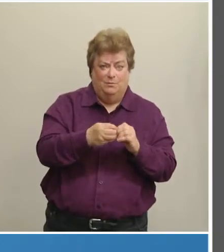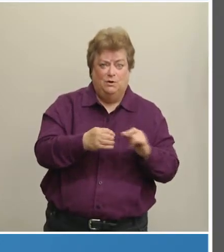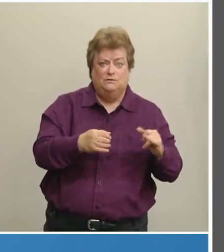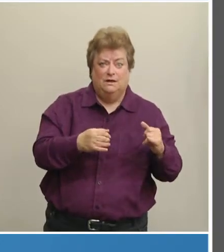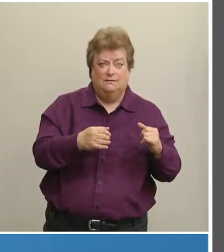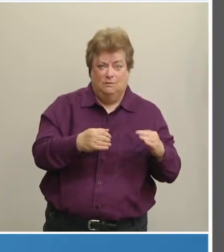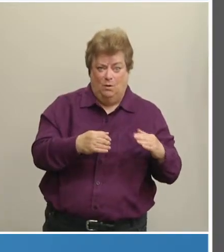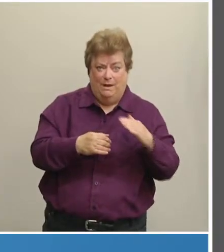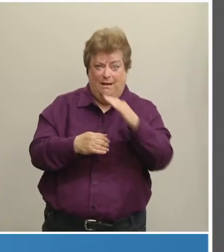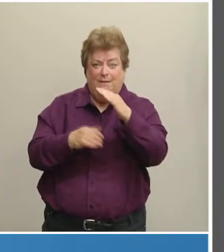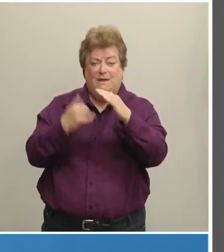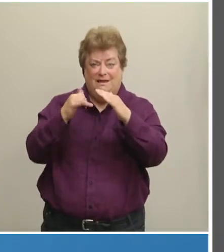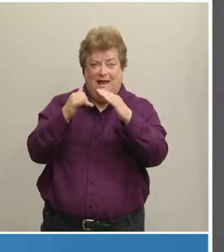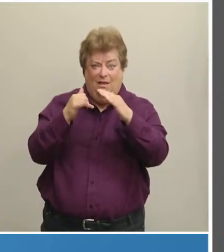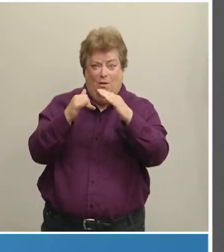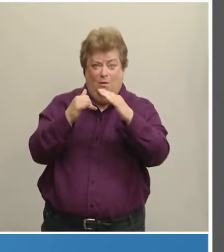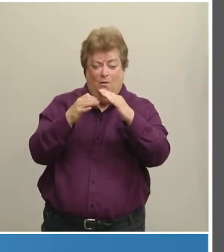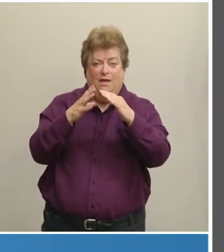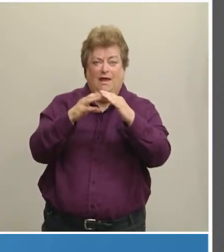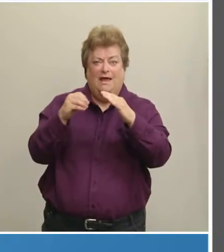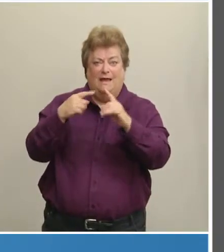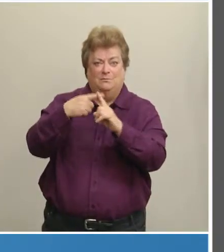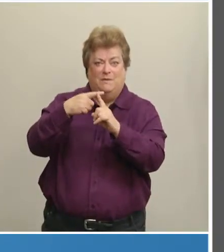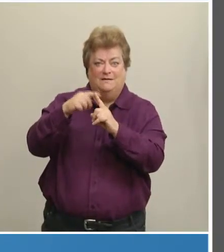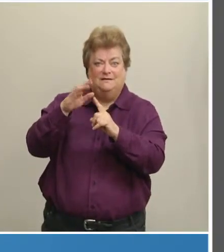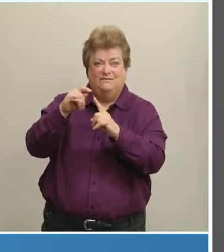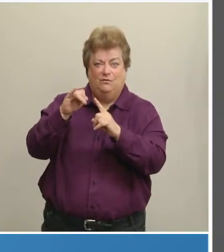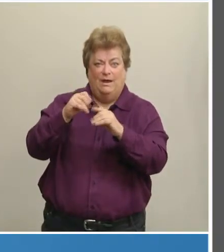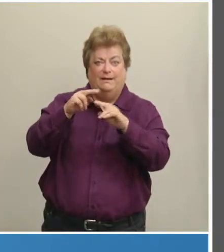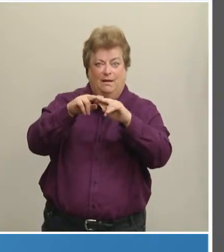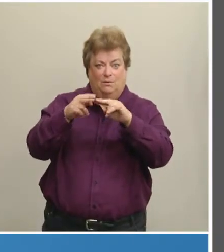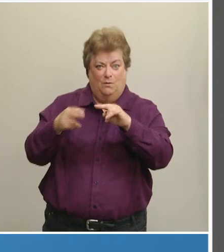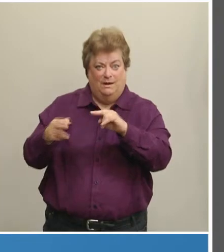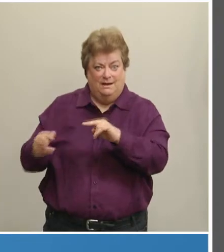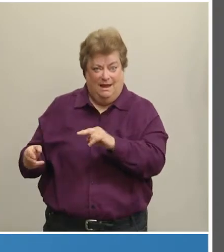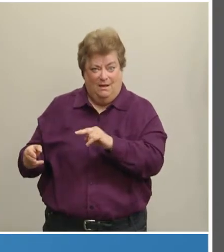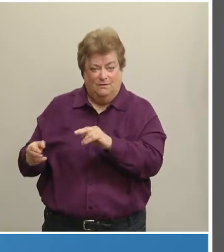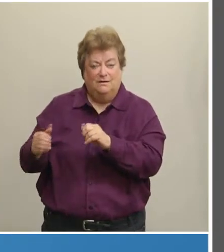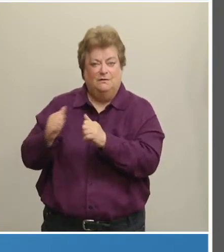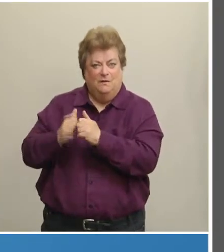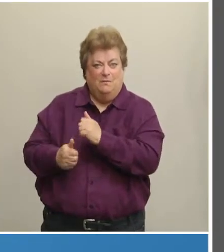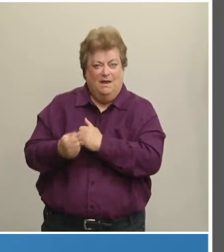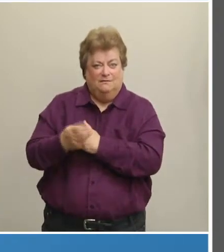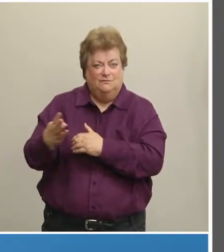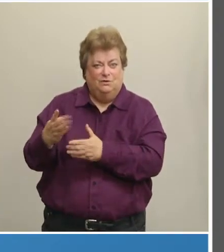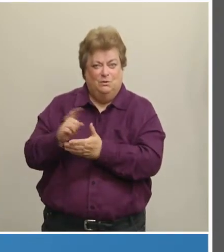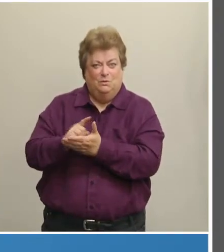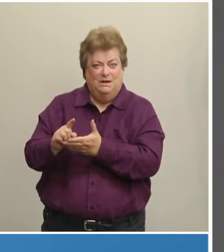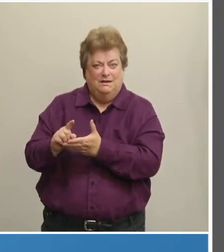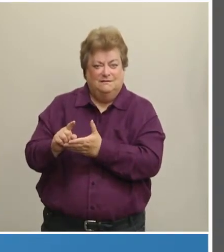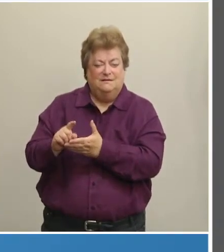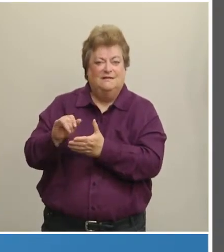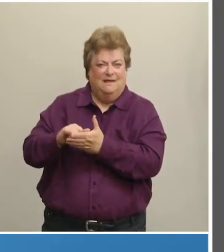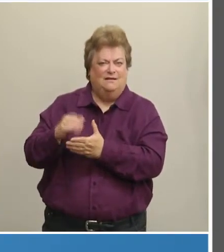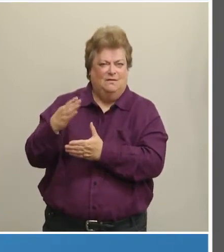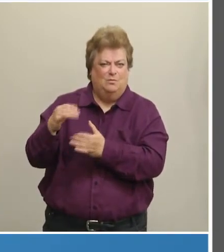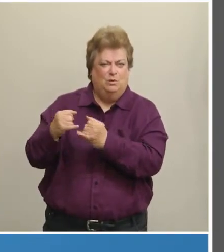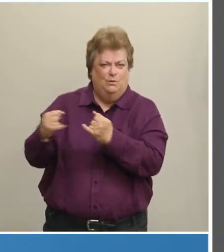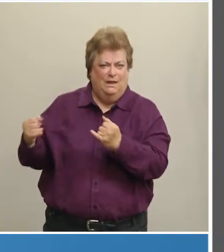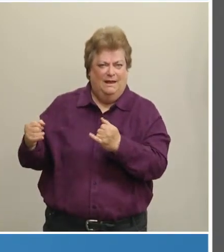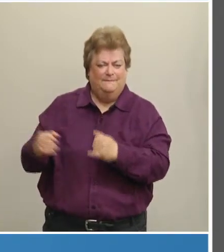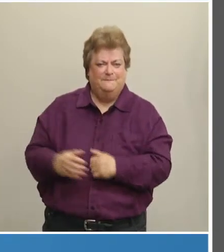yellow line, and the positivity rate going down more significantly over the past few weeks, which is the blue